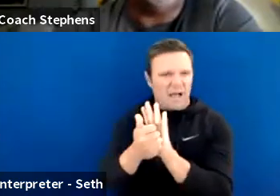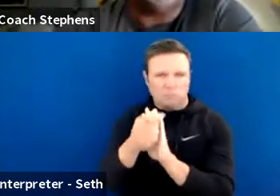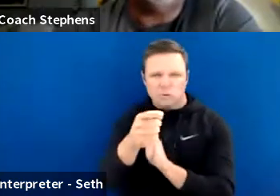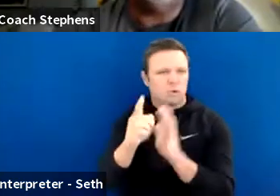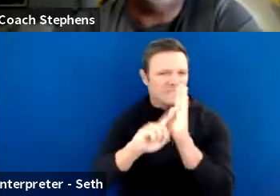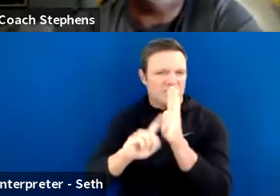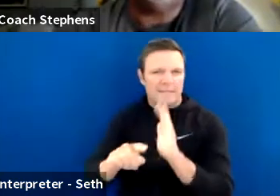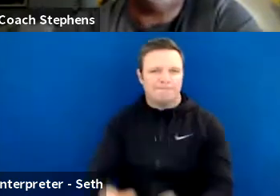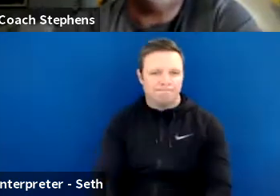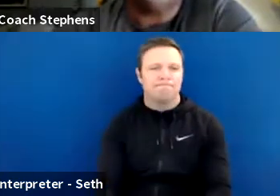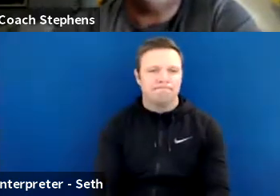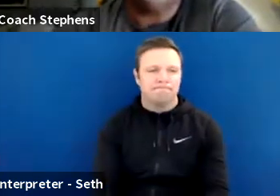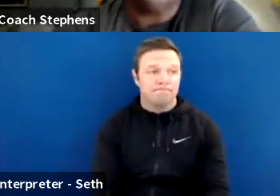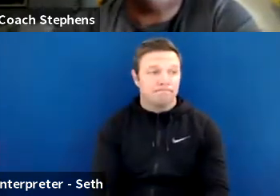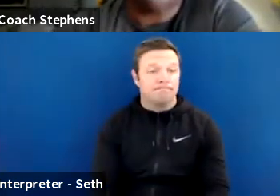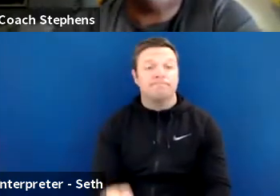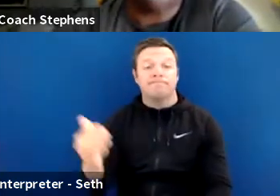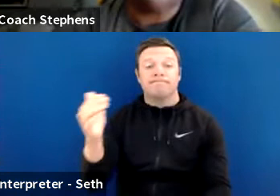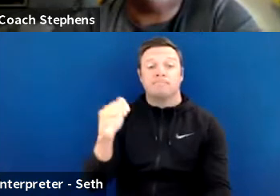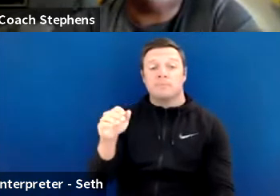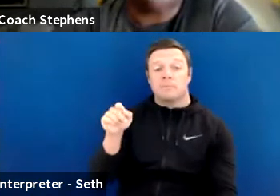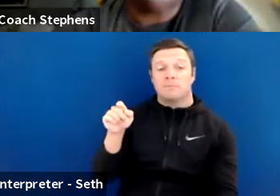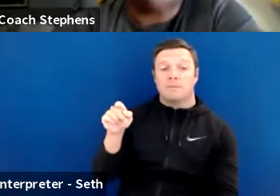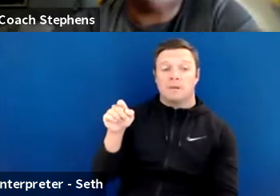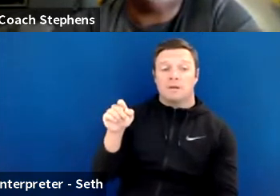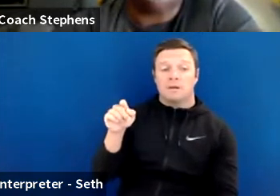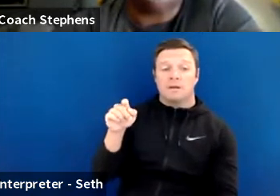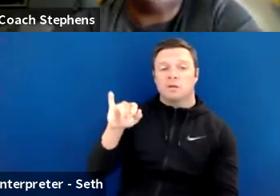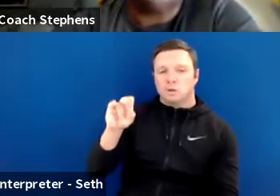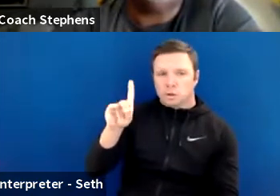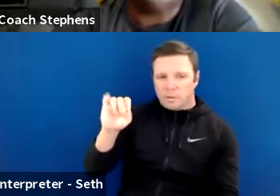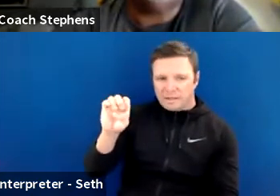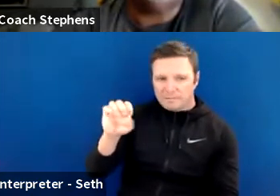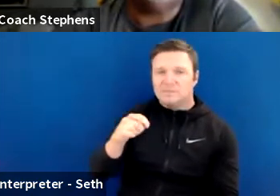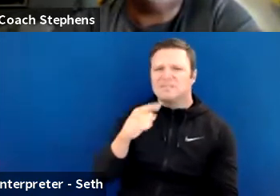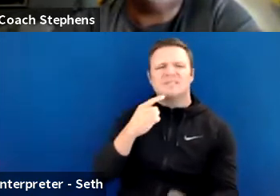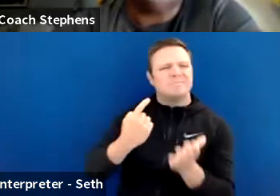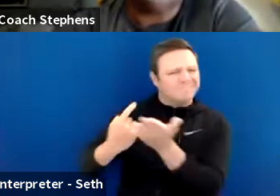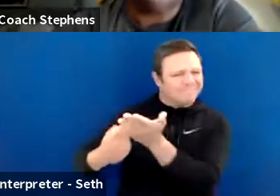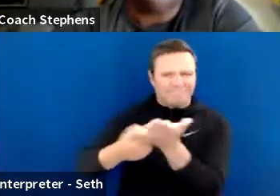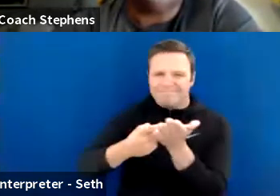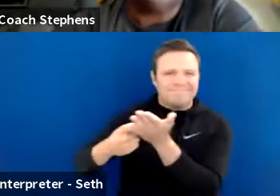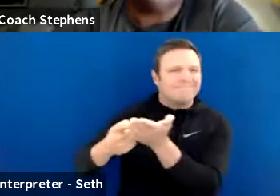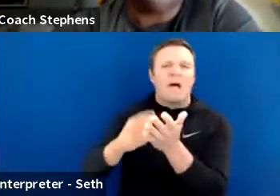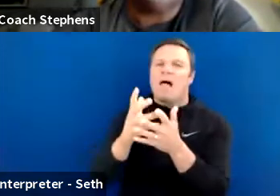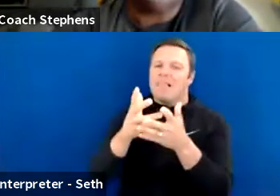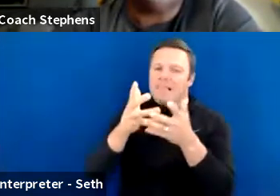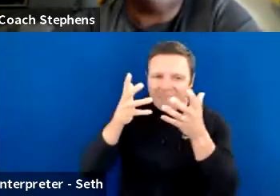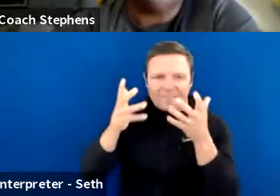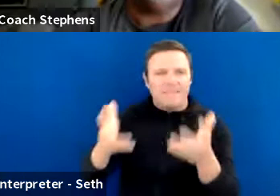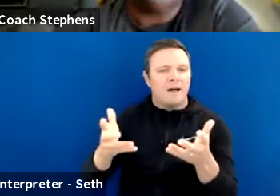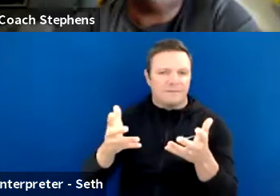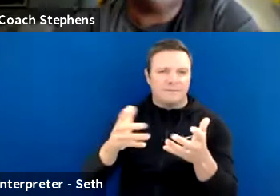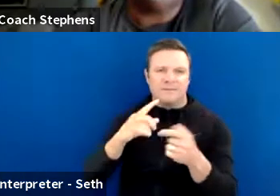And there was a lot of discussion last semester about this change. And I do